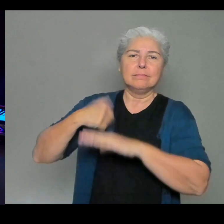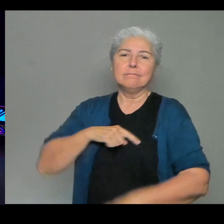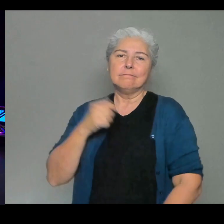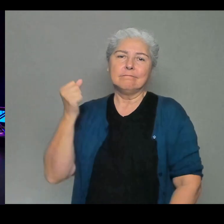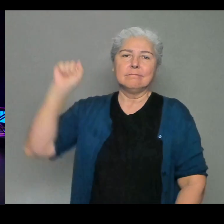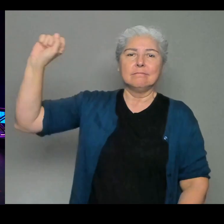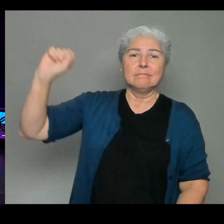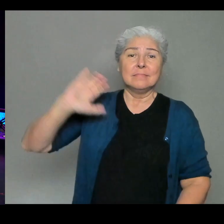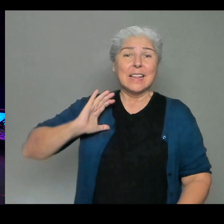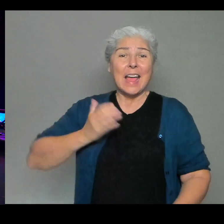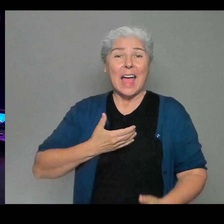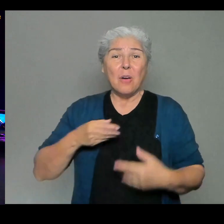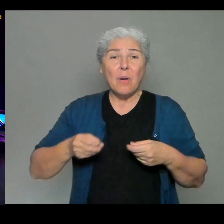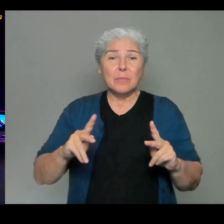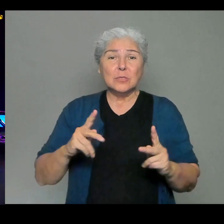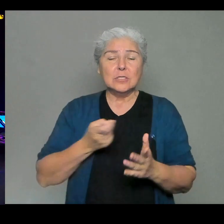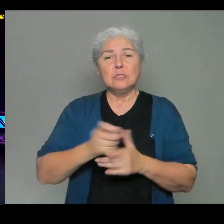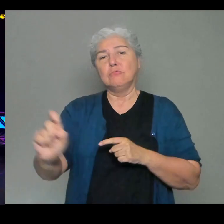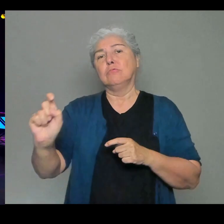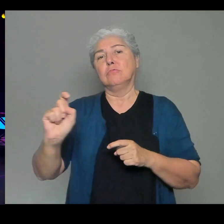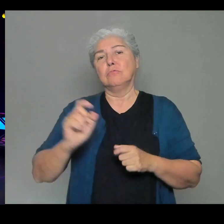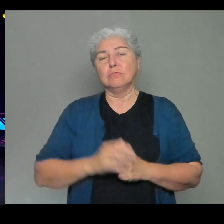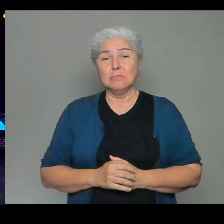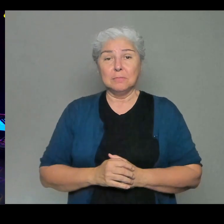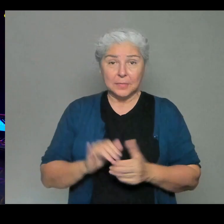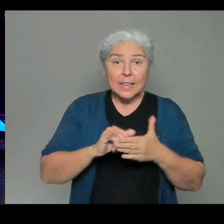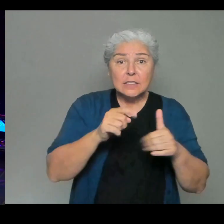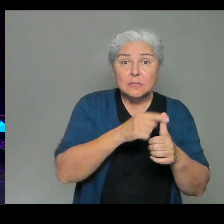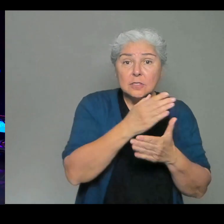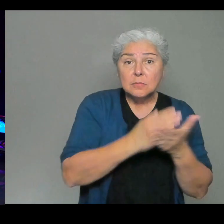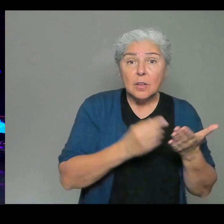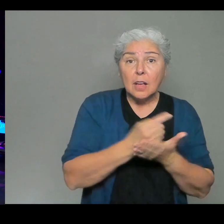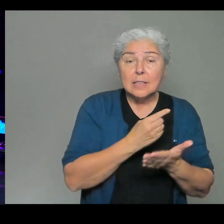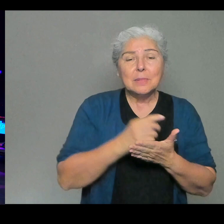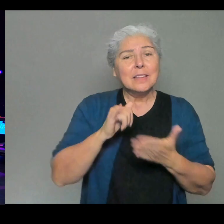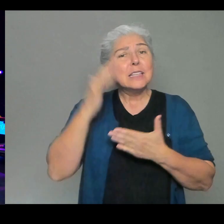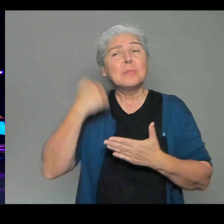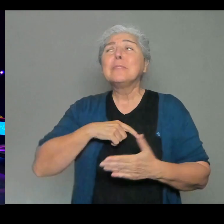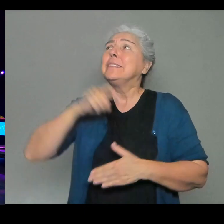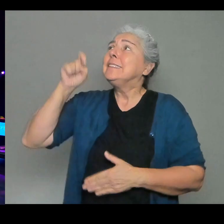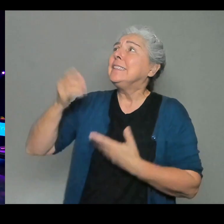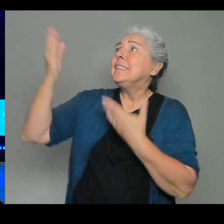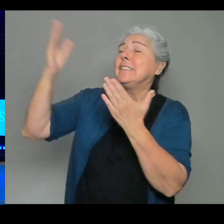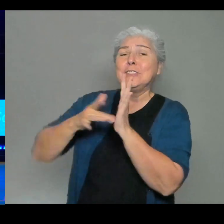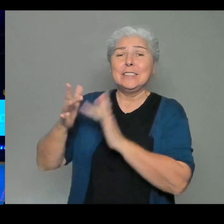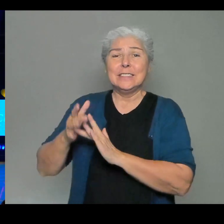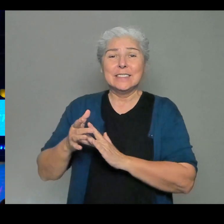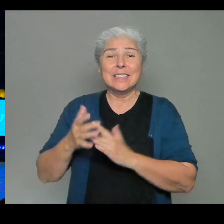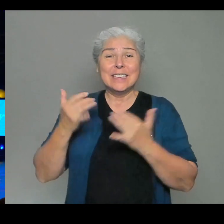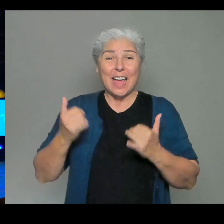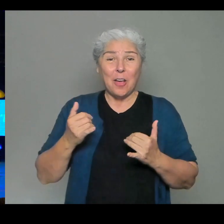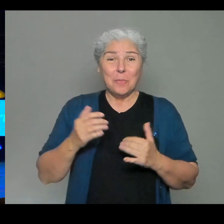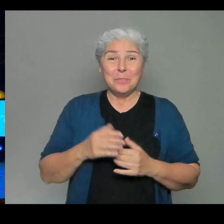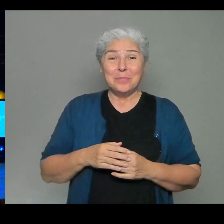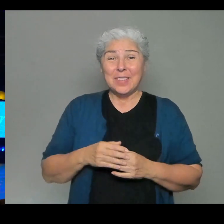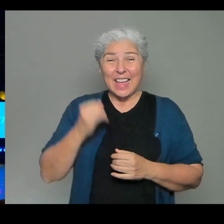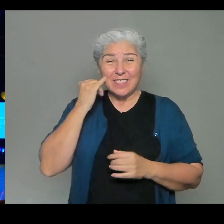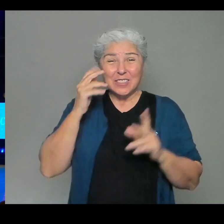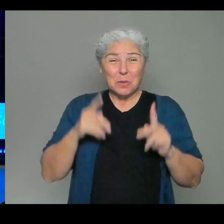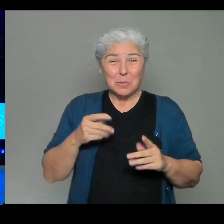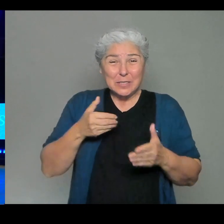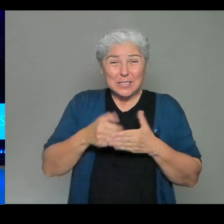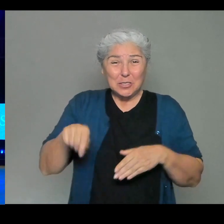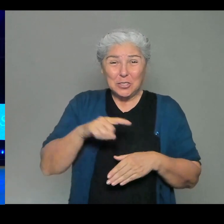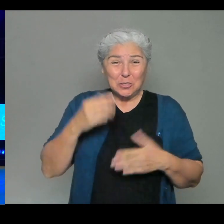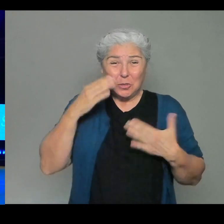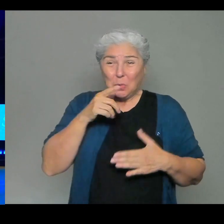against God and ruined the opportunity. Now, that's the first part of the gospel. That's why we need Jesus. So what I want you to do is turn to somebody near